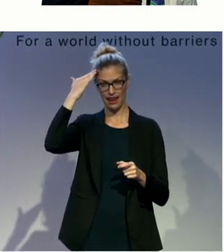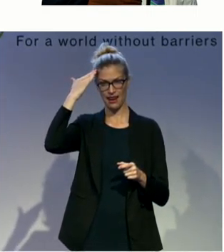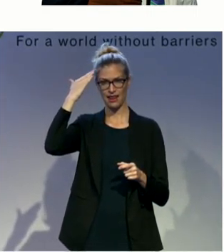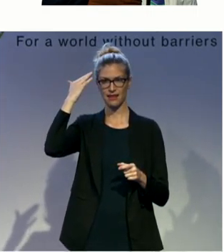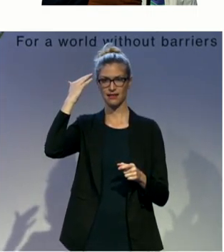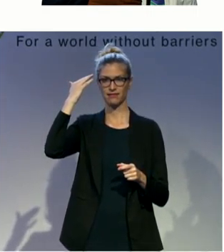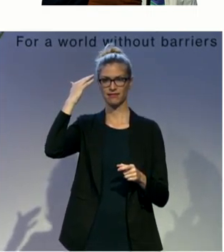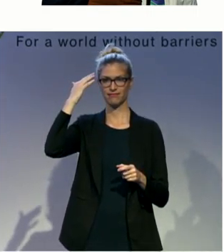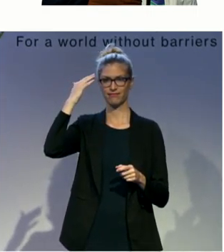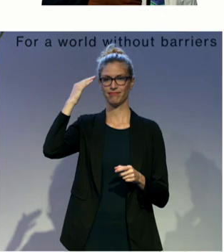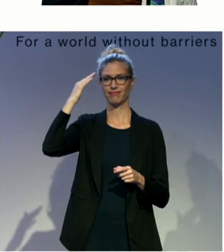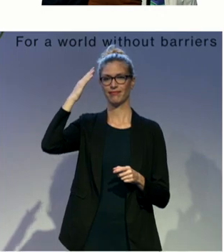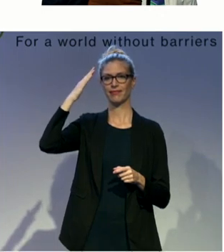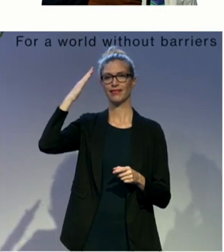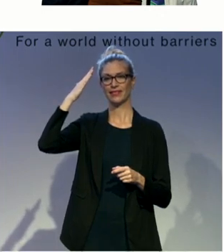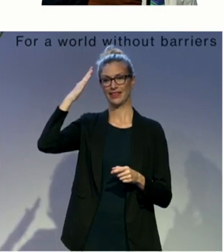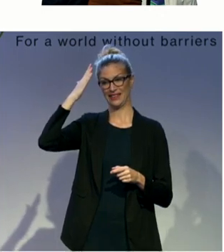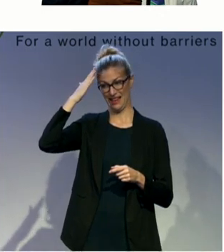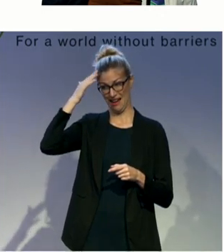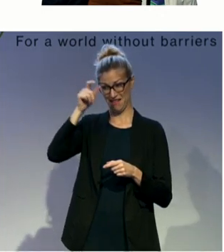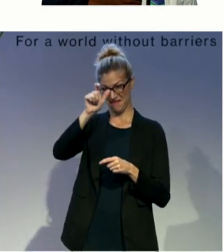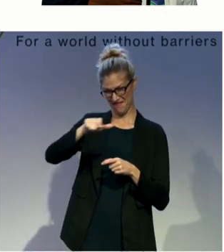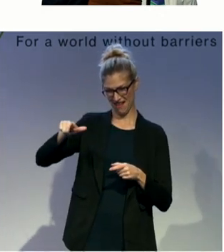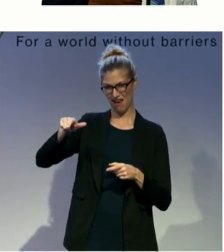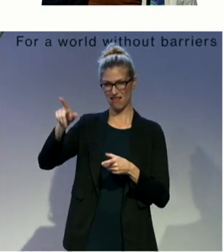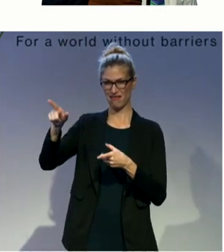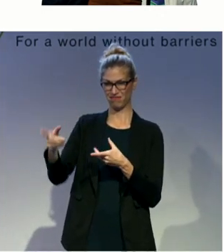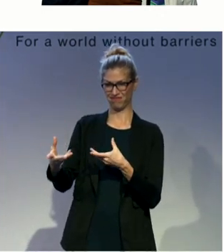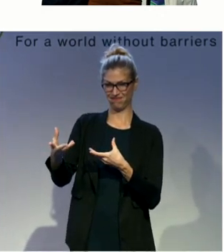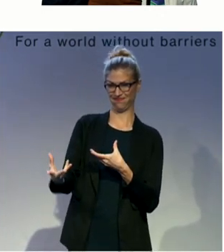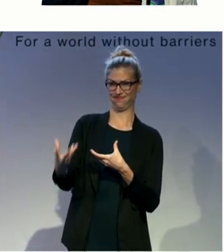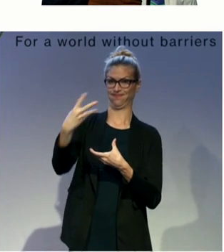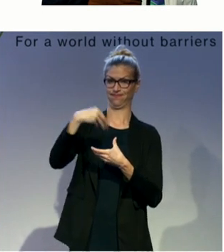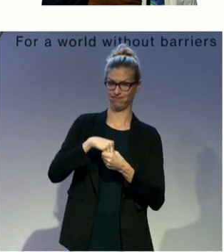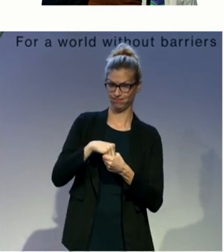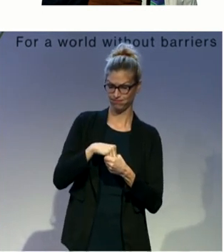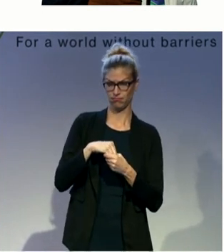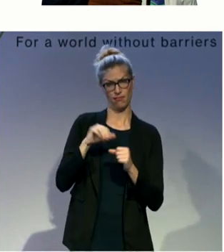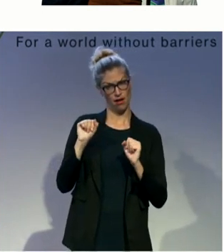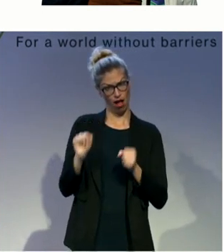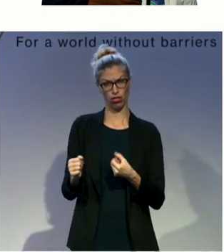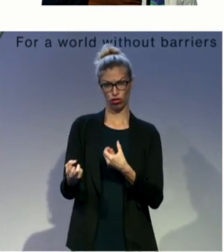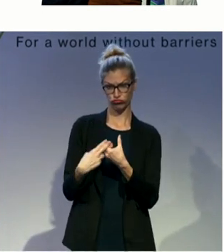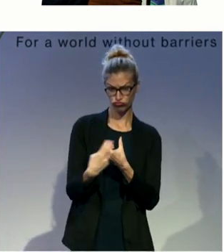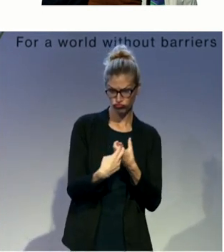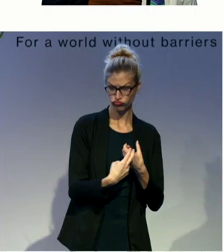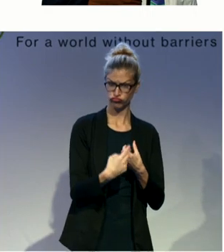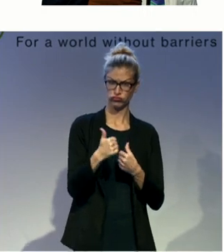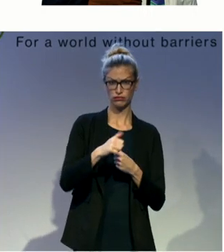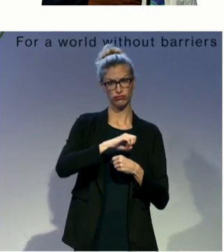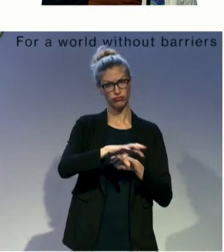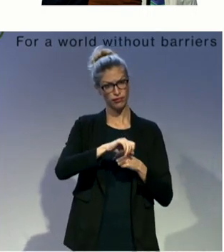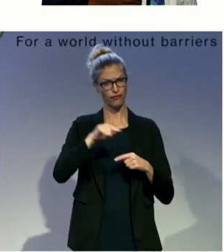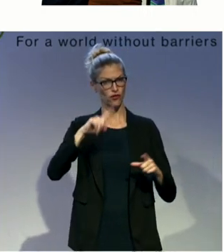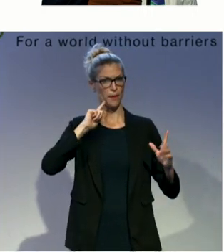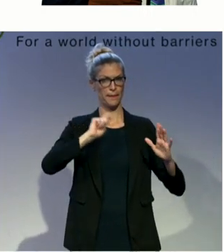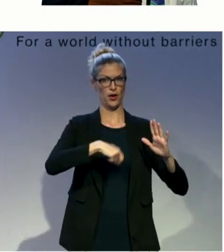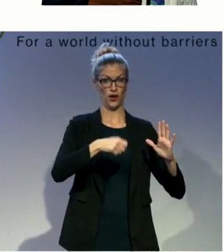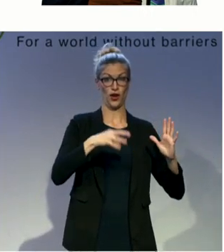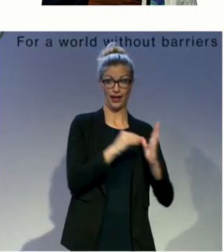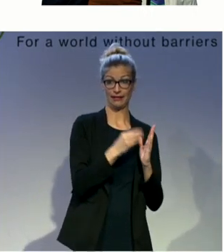participation in the campaign from the beginning or the spreading all